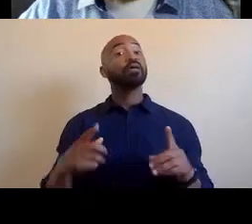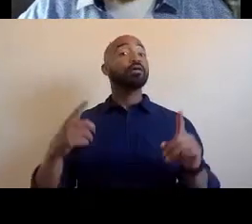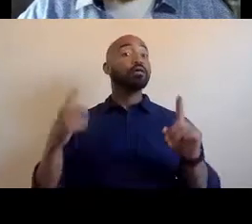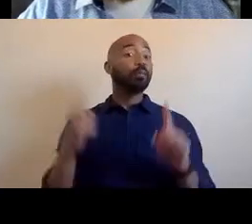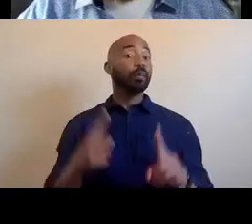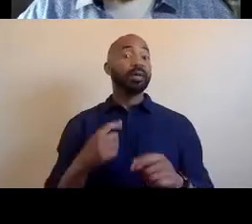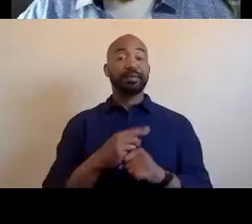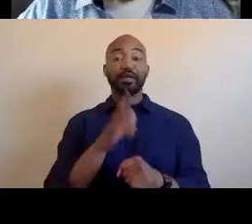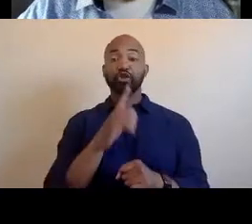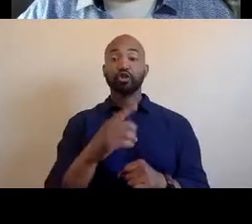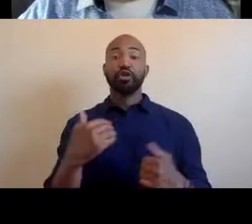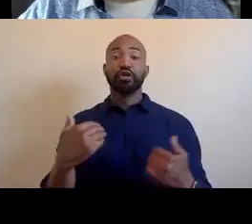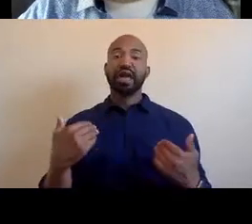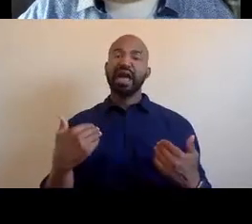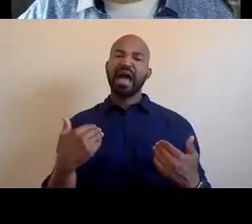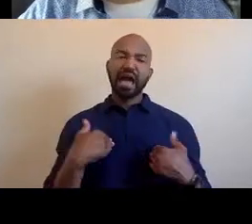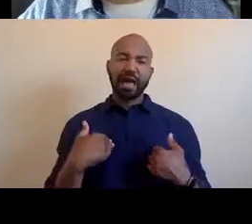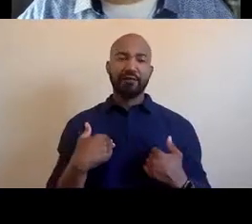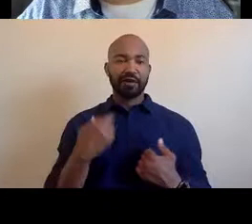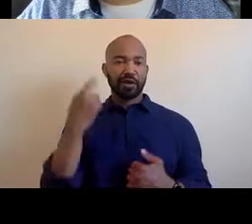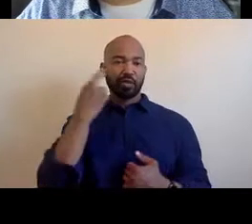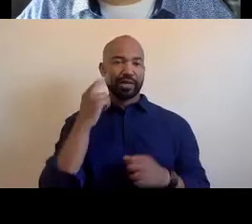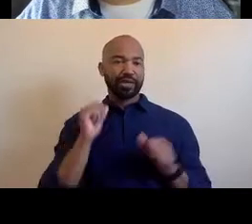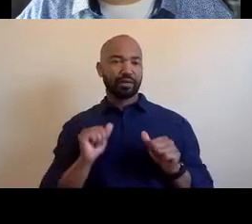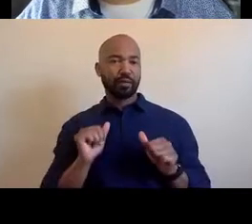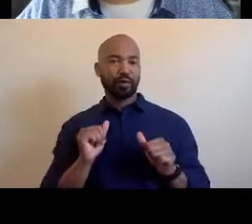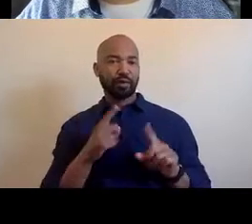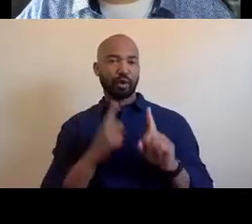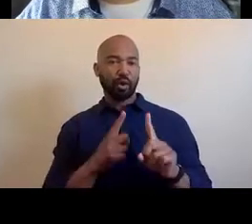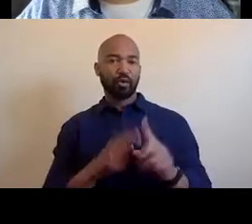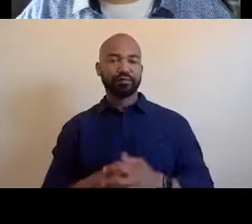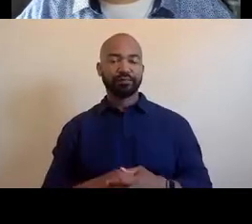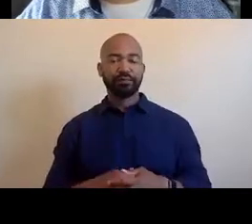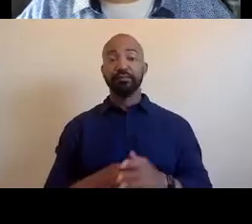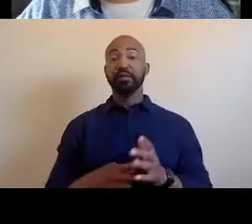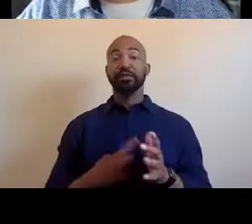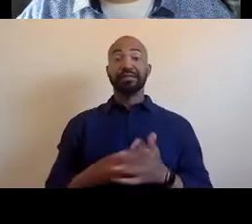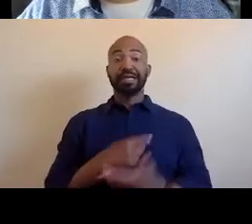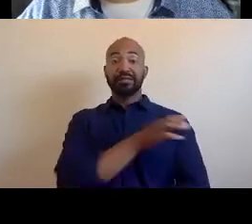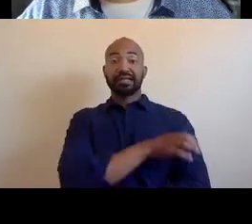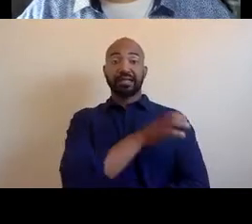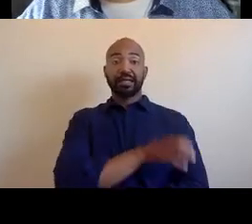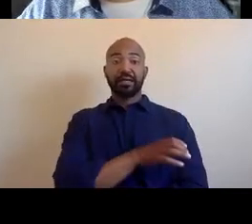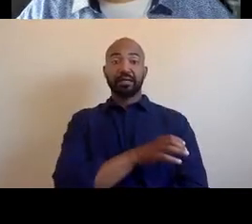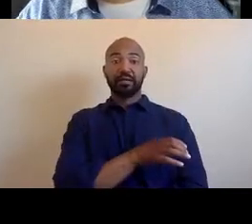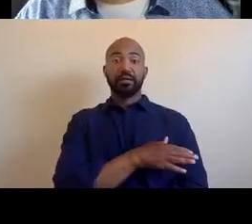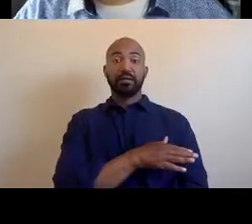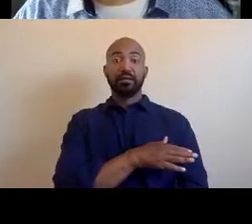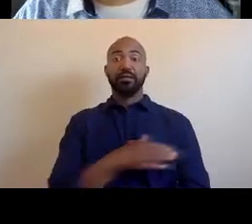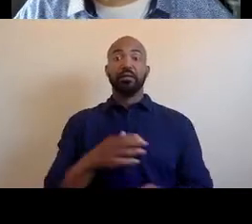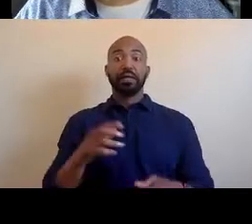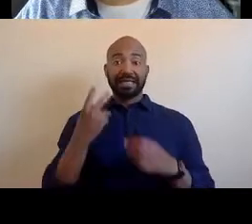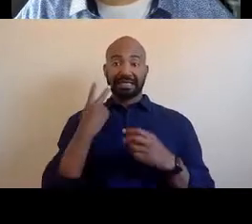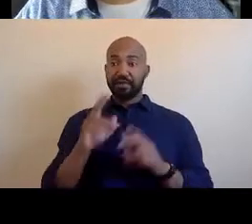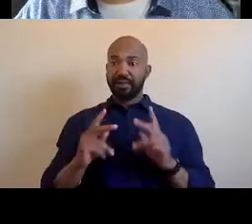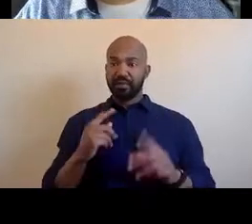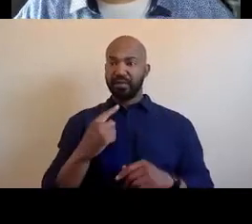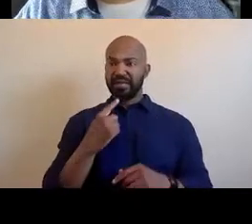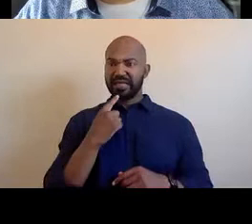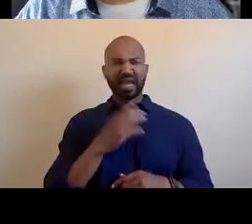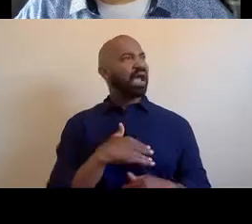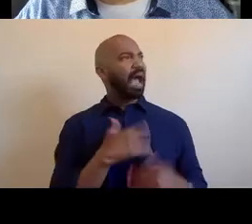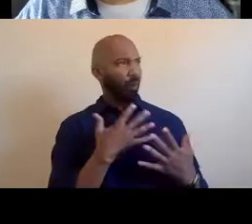So sometimes I'll see folks in clinic and they'll be like, I'm ready to quit tomorrow. And I'm like, oh, that's way too